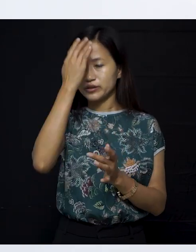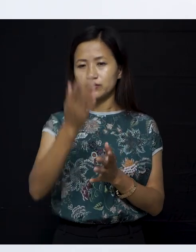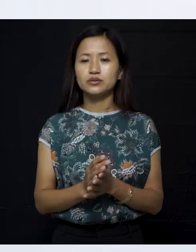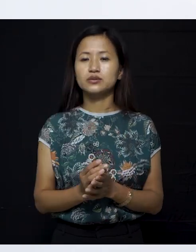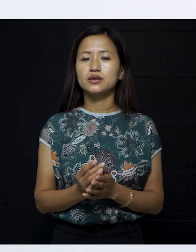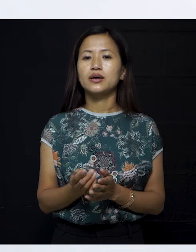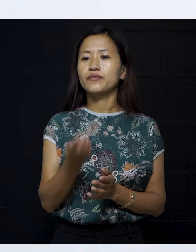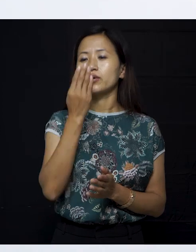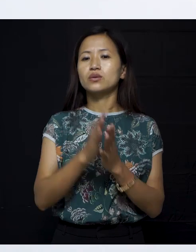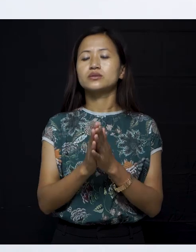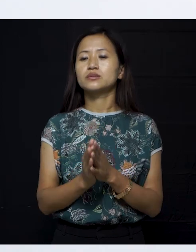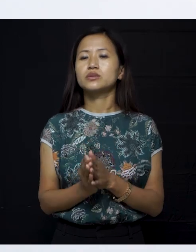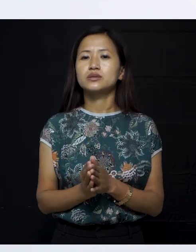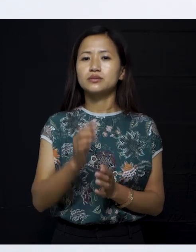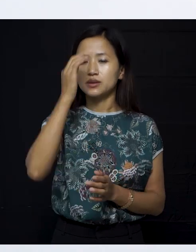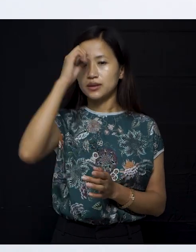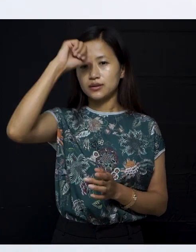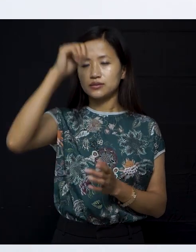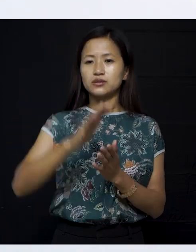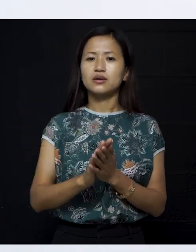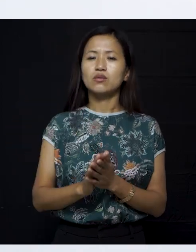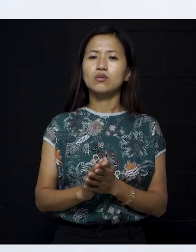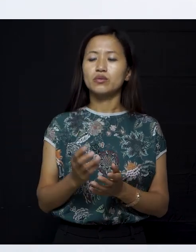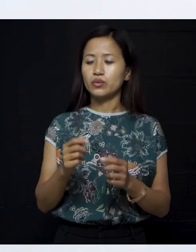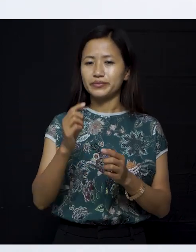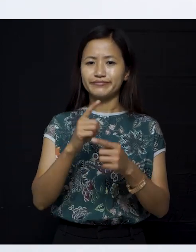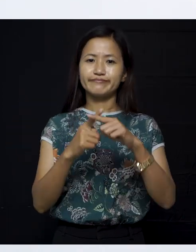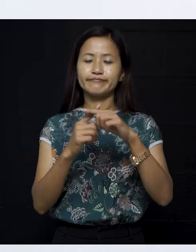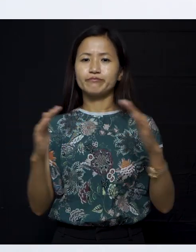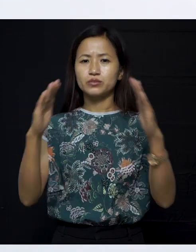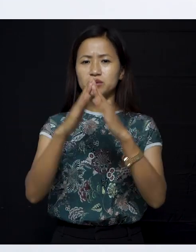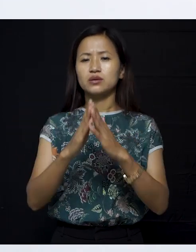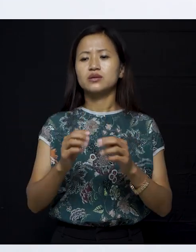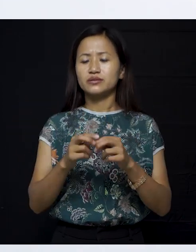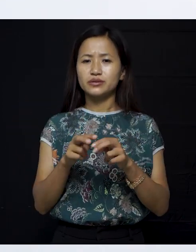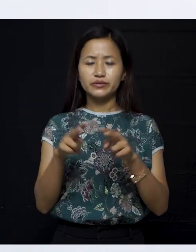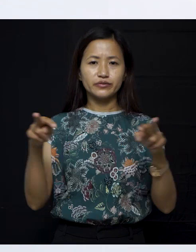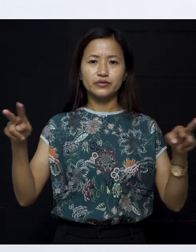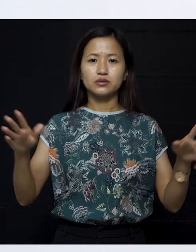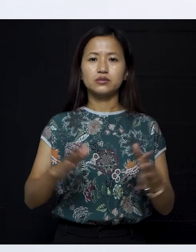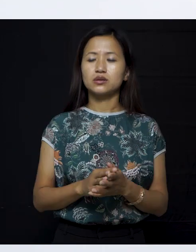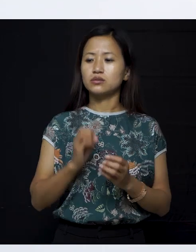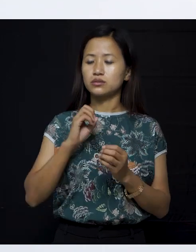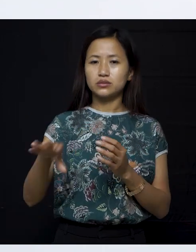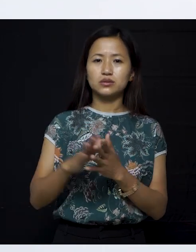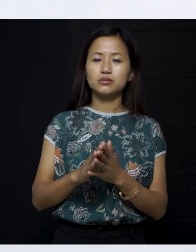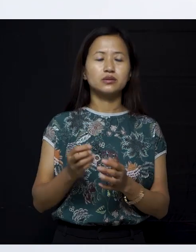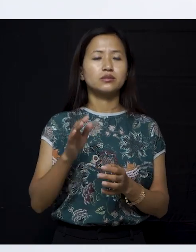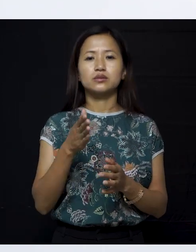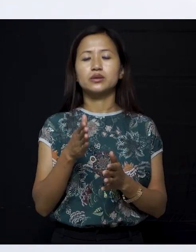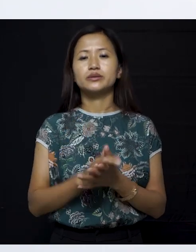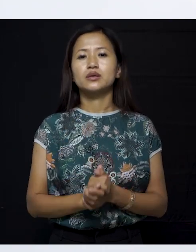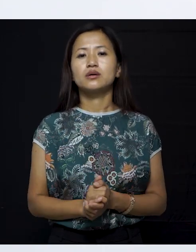the Hindus are not supposed to discriminate the Christians, whereas the Buddhists are not supposed to discriminate the Muslims,